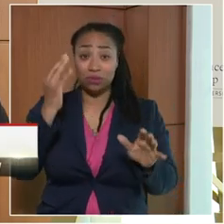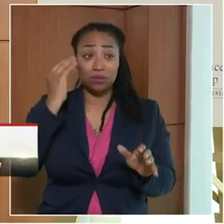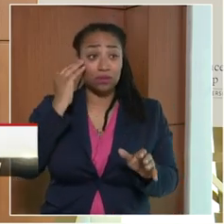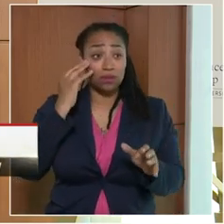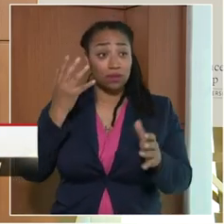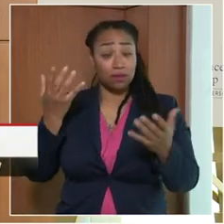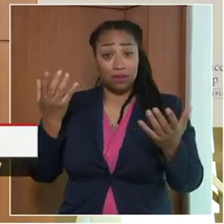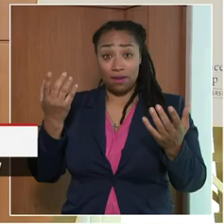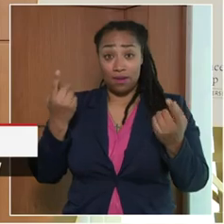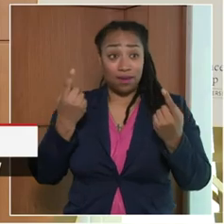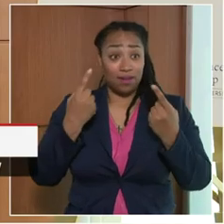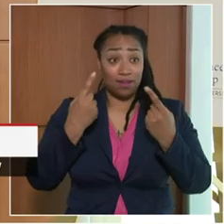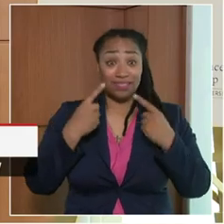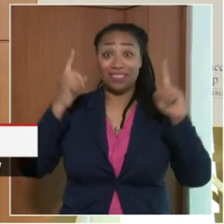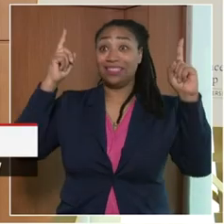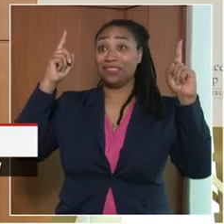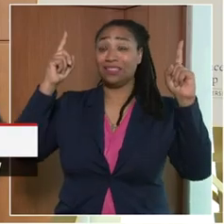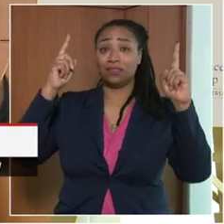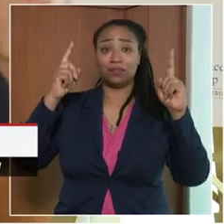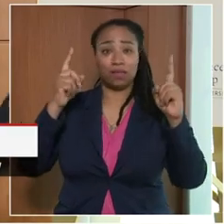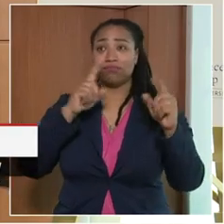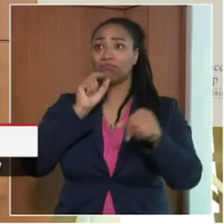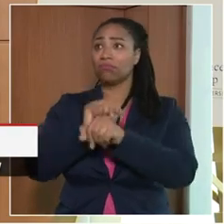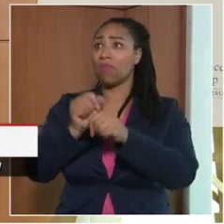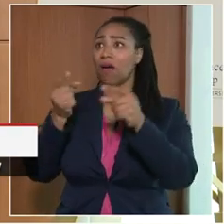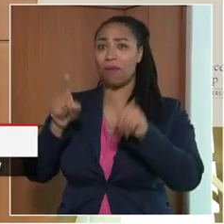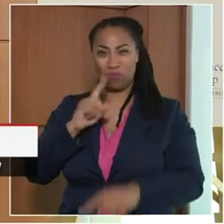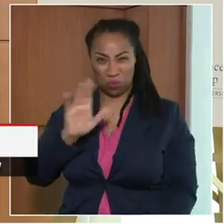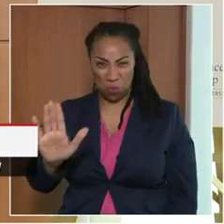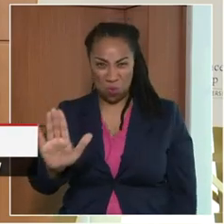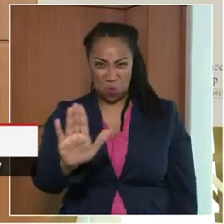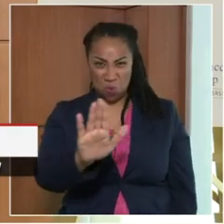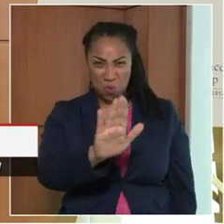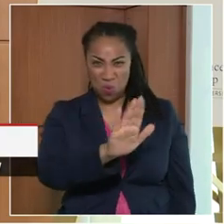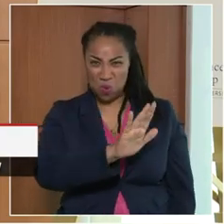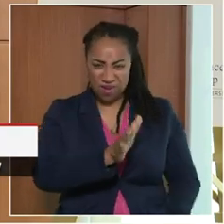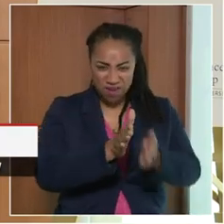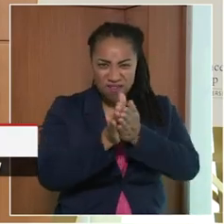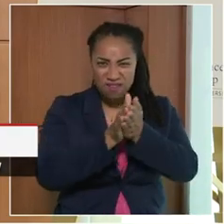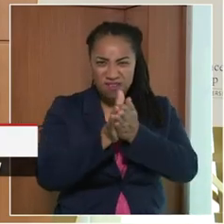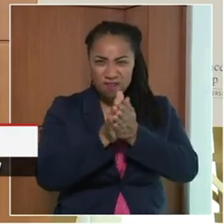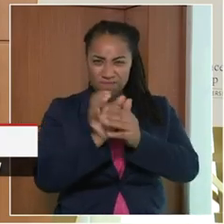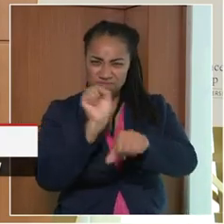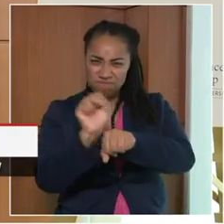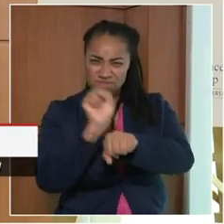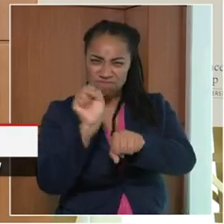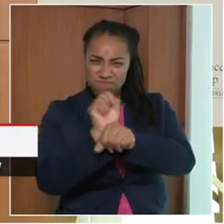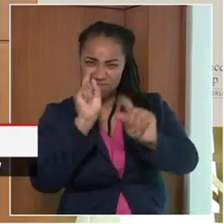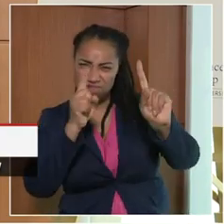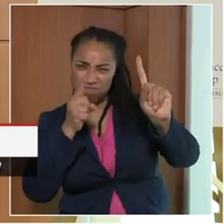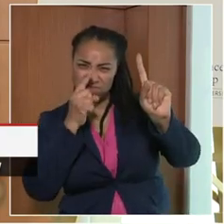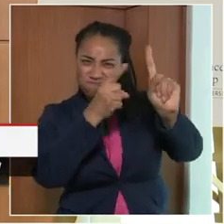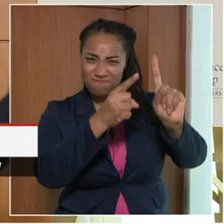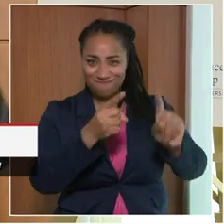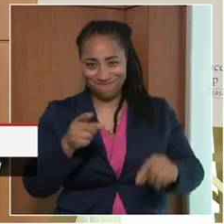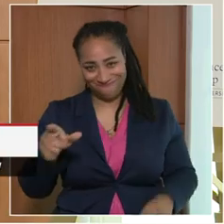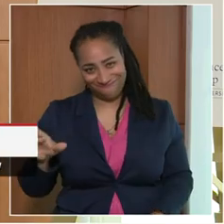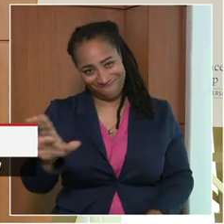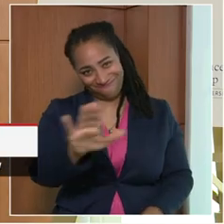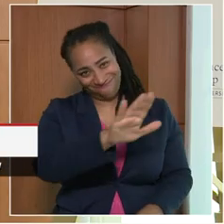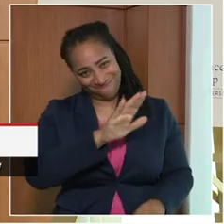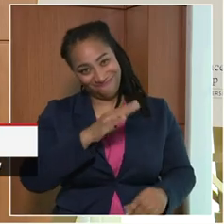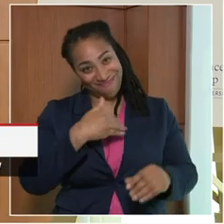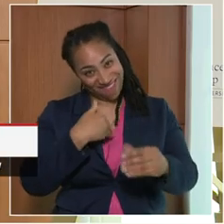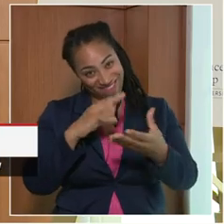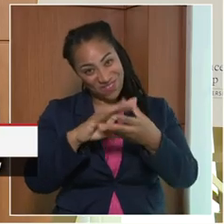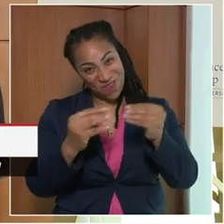to their willingness to work hard, despite where they came from. We all have a story, right? But we all have